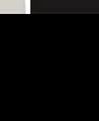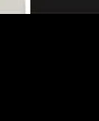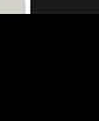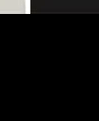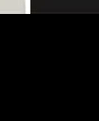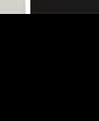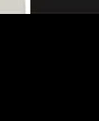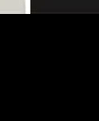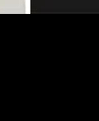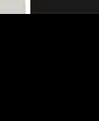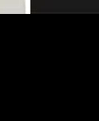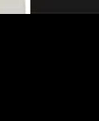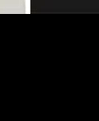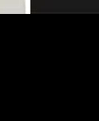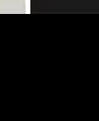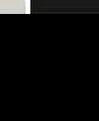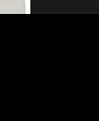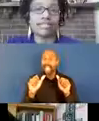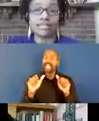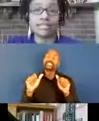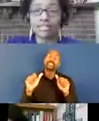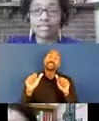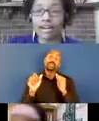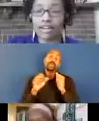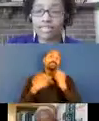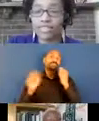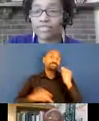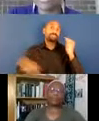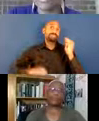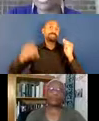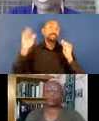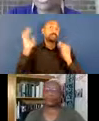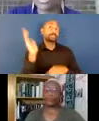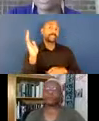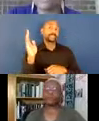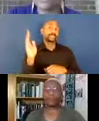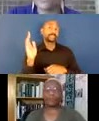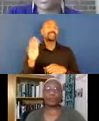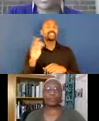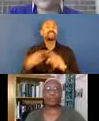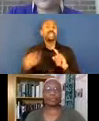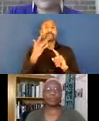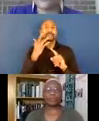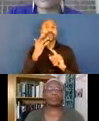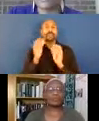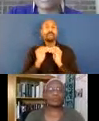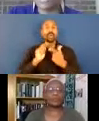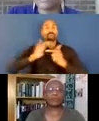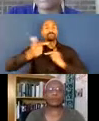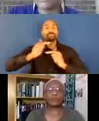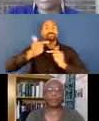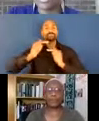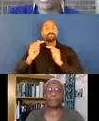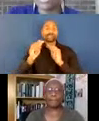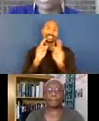spend not as much time presenting as having a conversation with you all. I want very